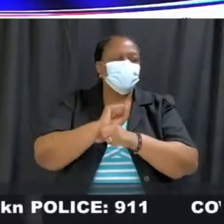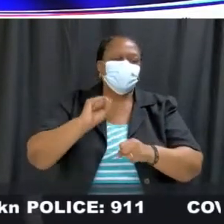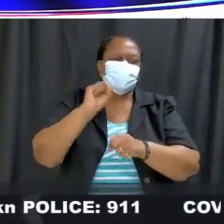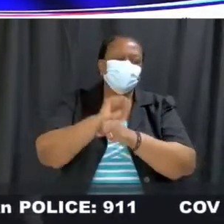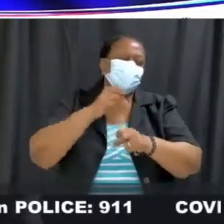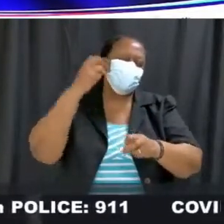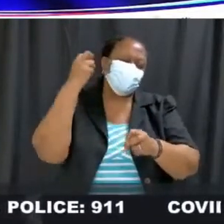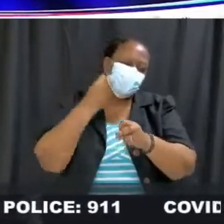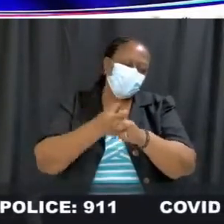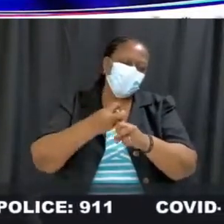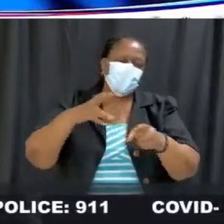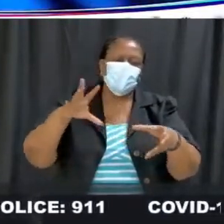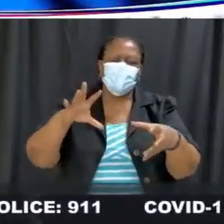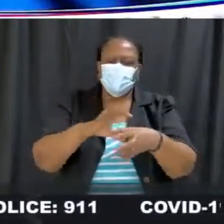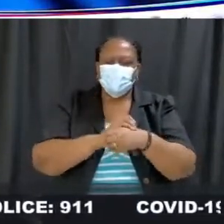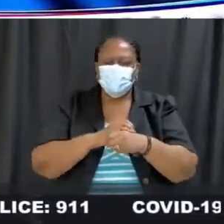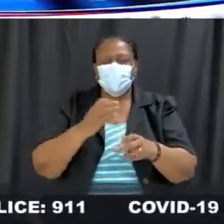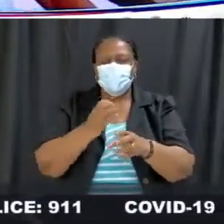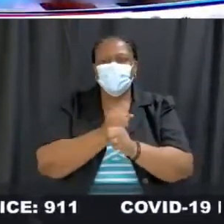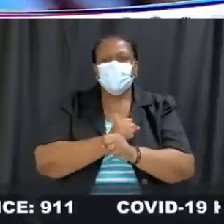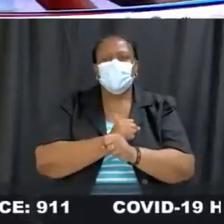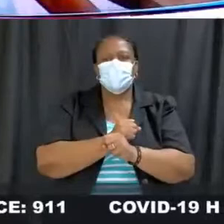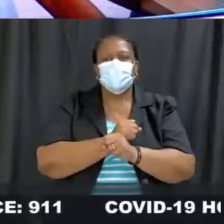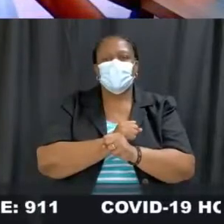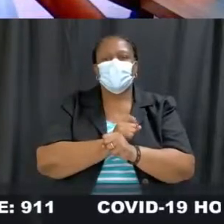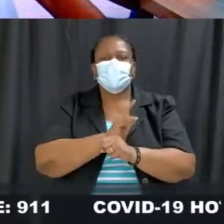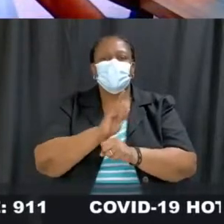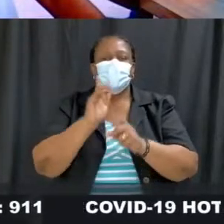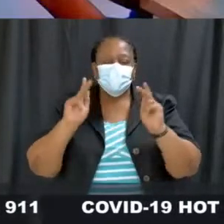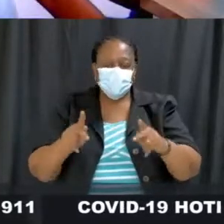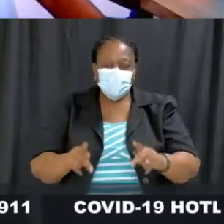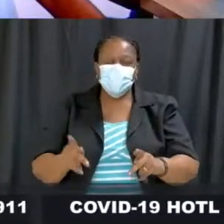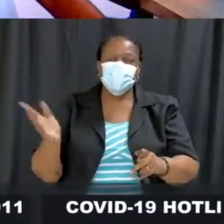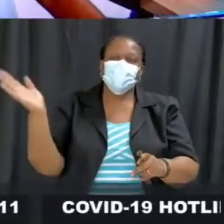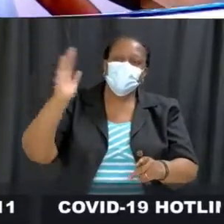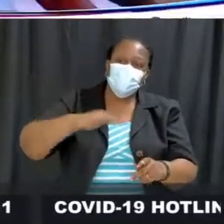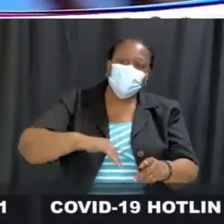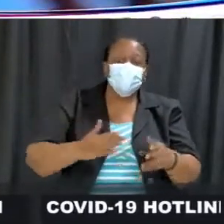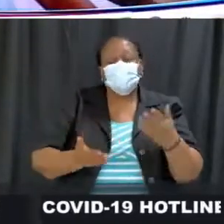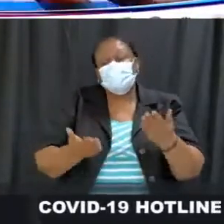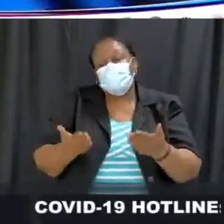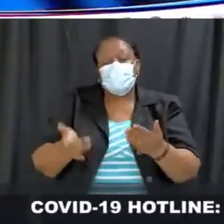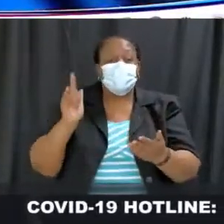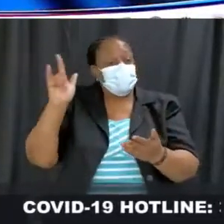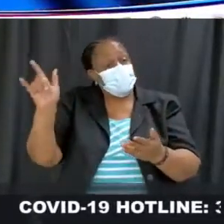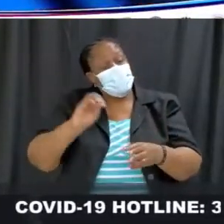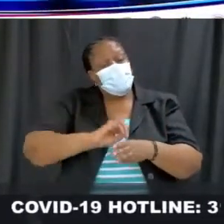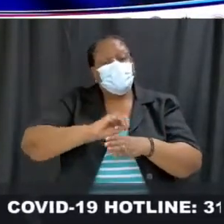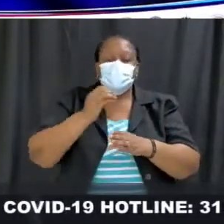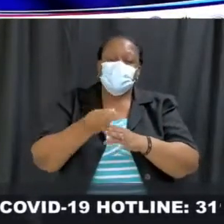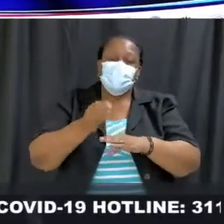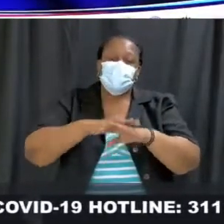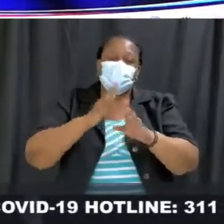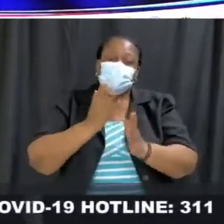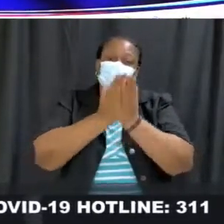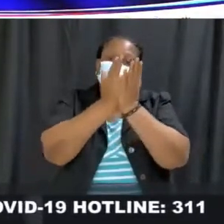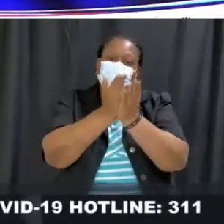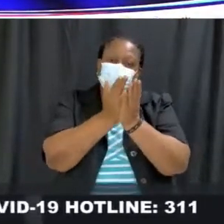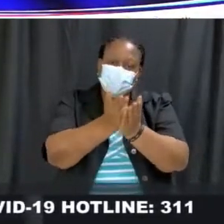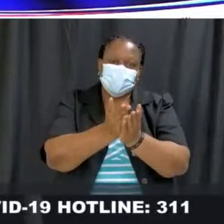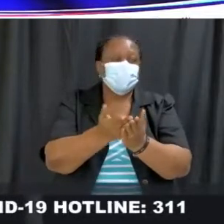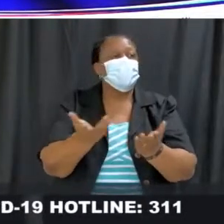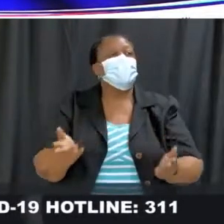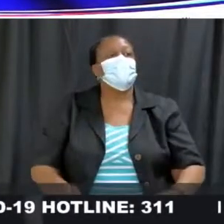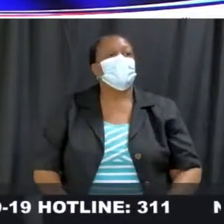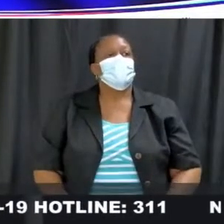Kitts and also on Nevis. I know that the team would have had some critical meetings. I was hoping to